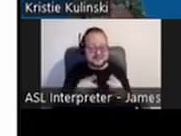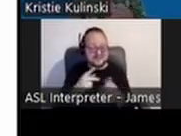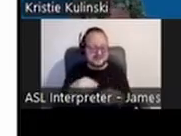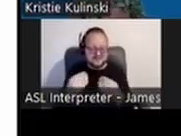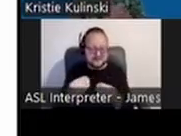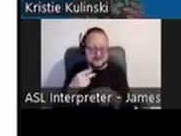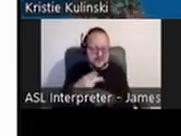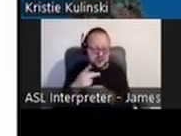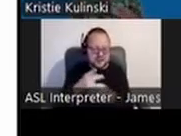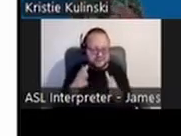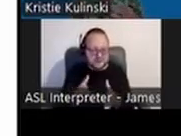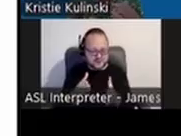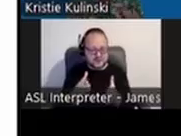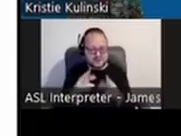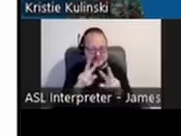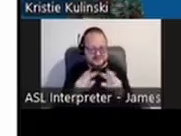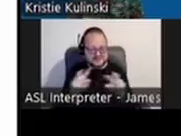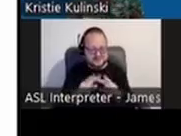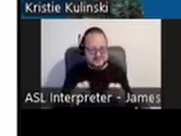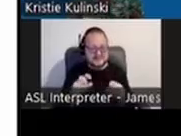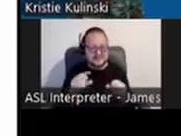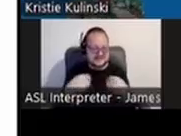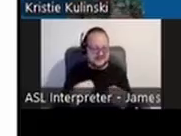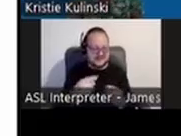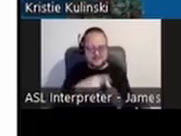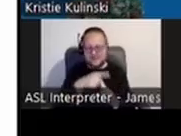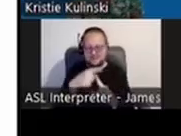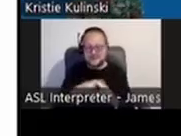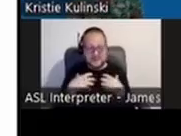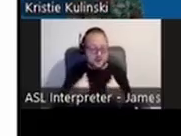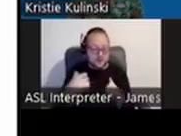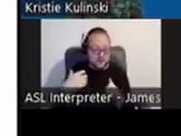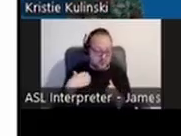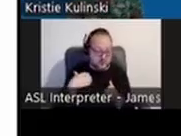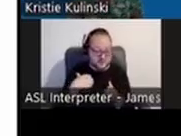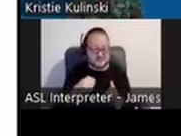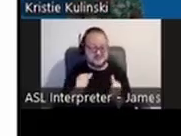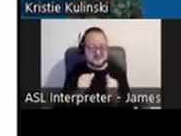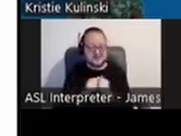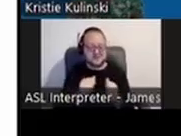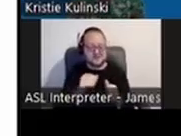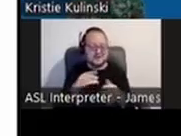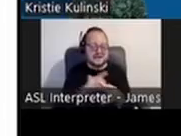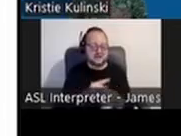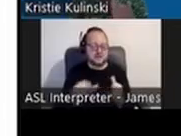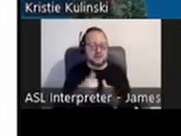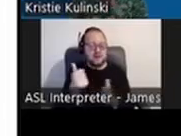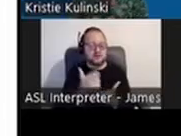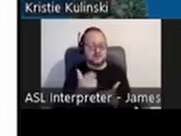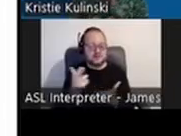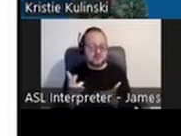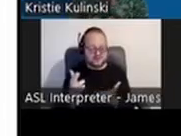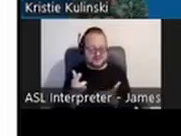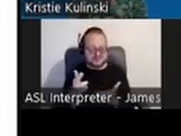They provide monthly person-centered health coaching, as well as a connection to other resources that are needed. And they encourage enrollment in a